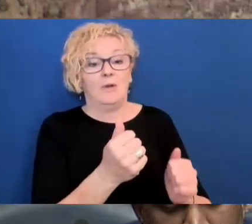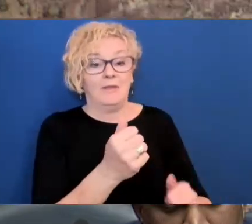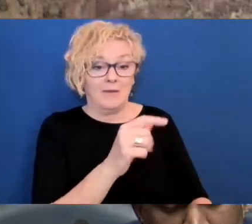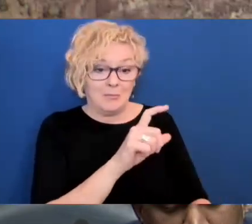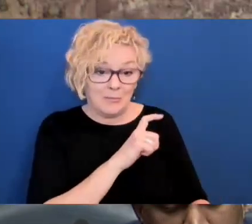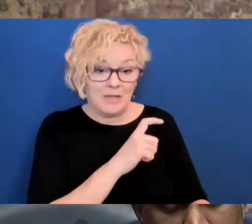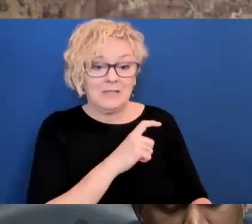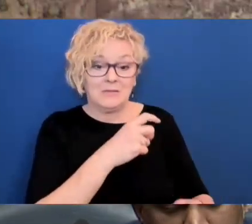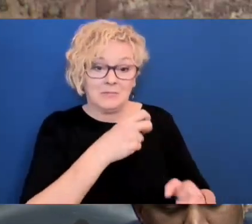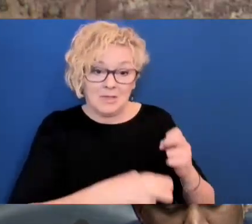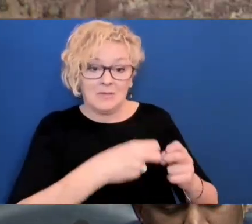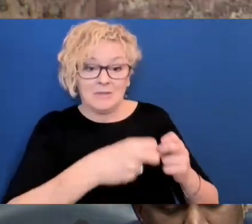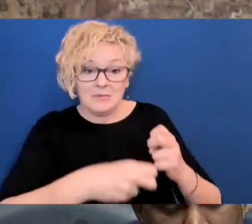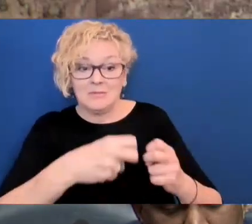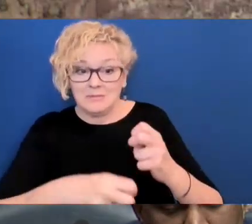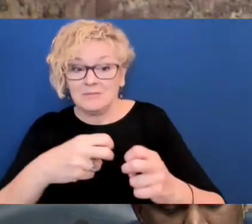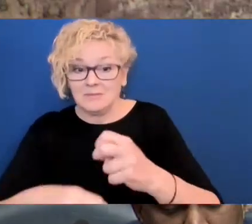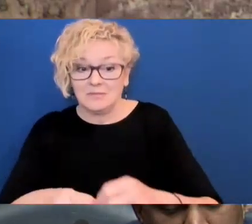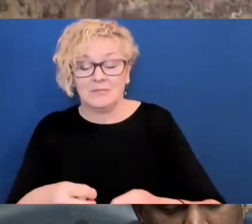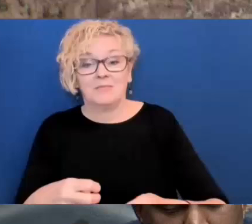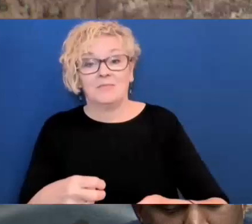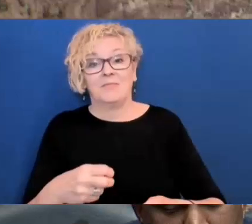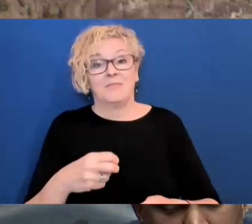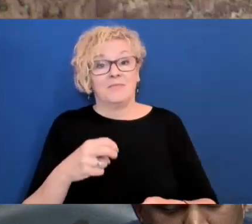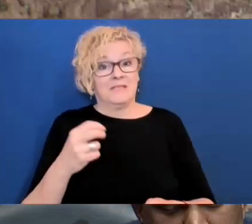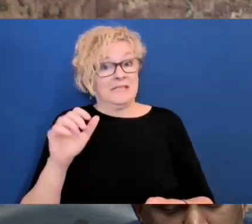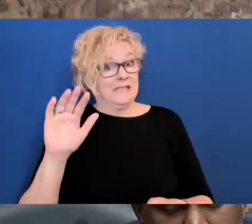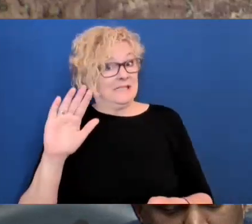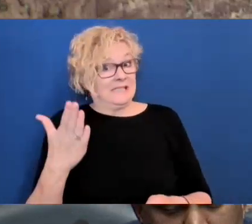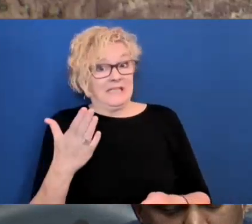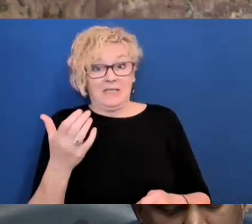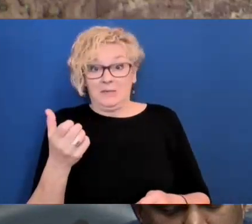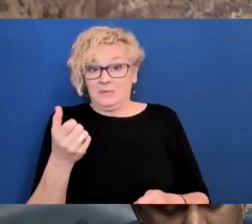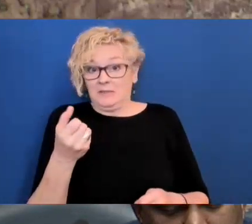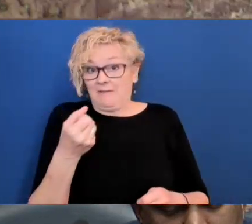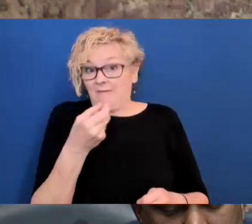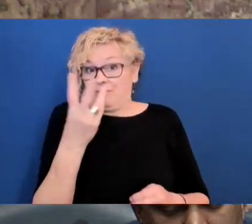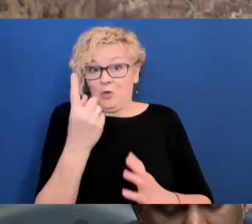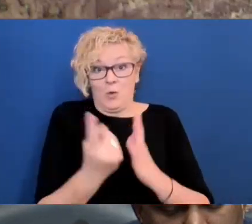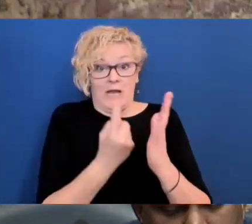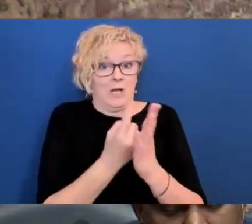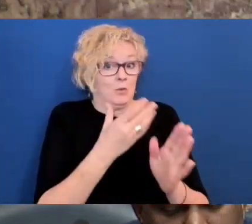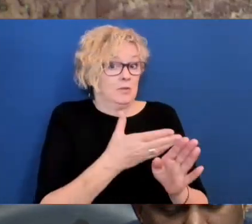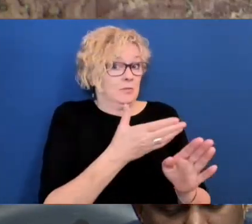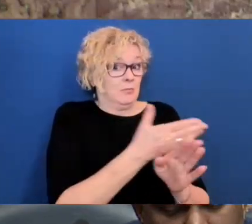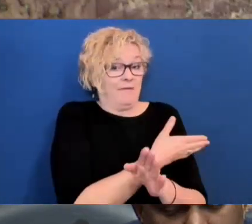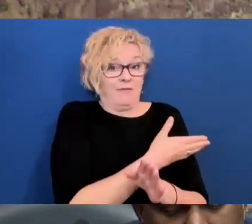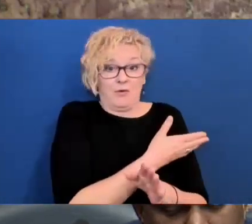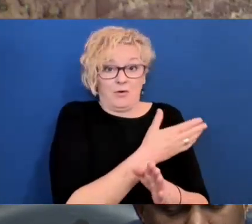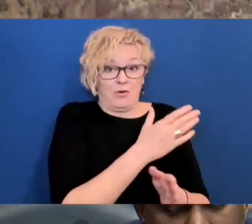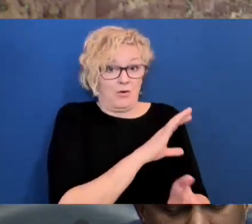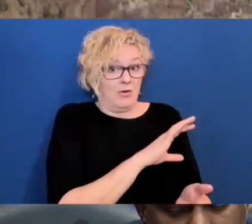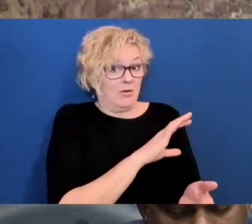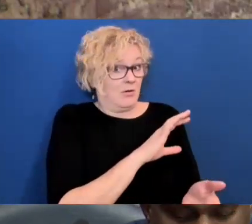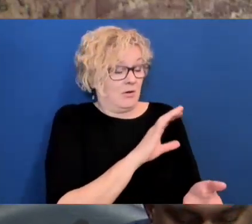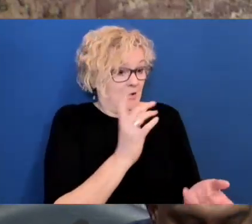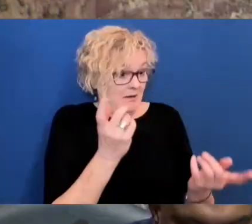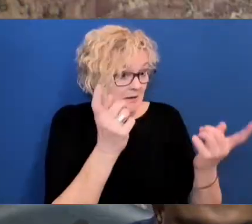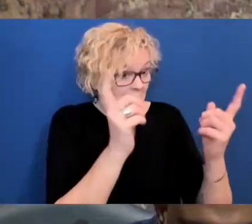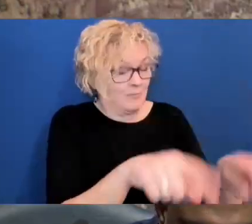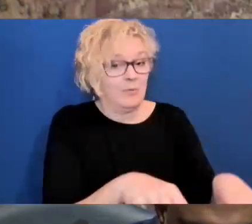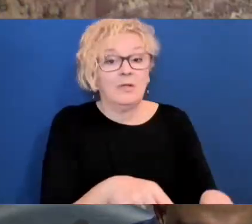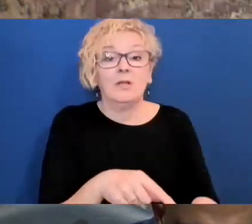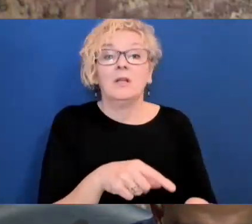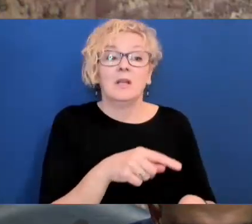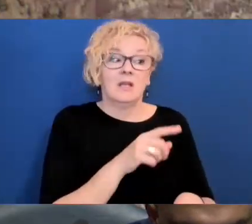hours before the attack, a family member had contacted the psychiatric ward at the hospital because the man had a